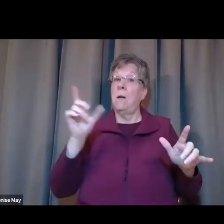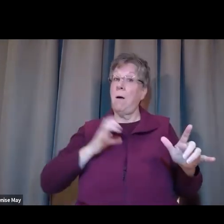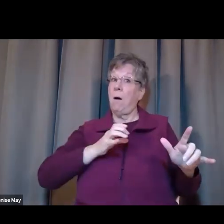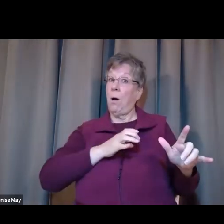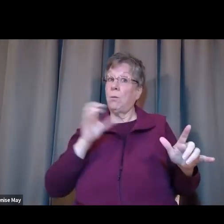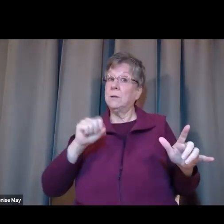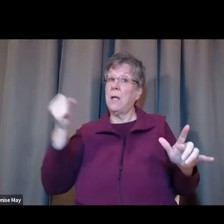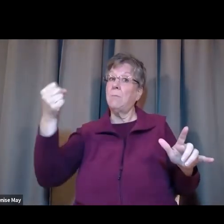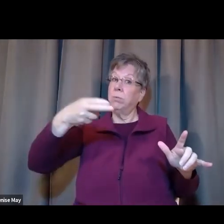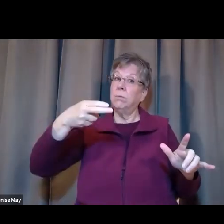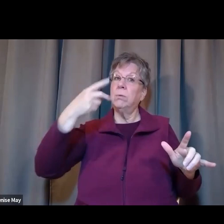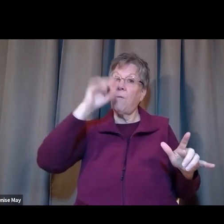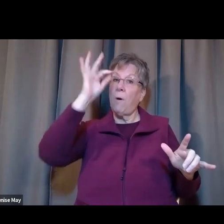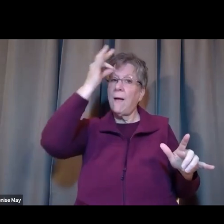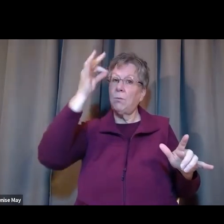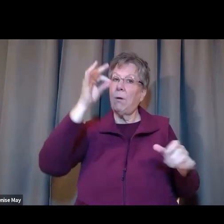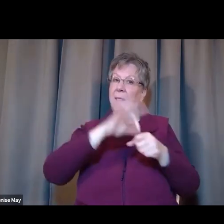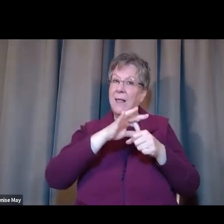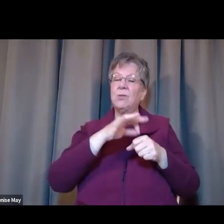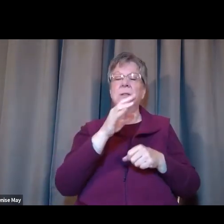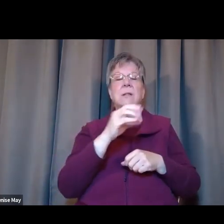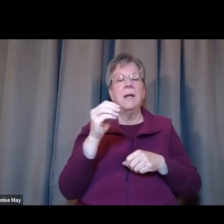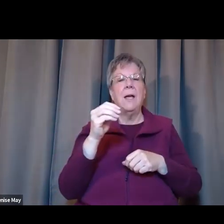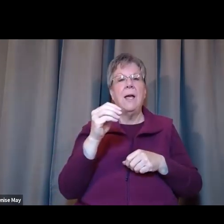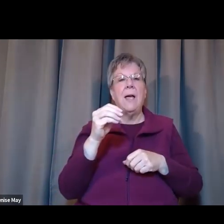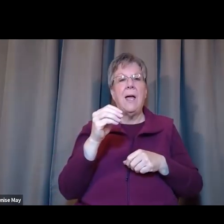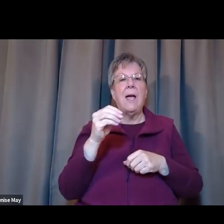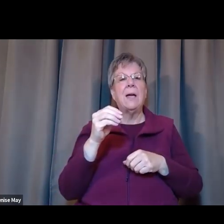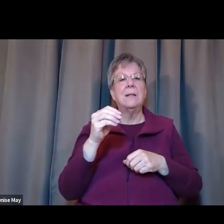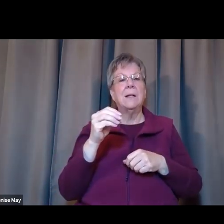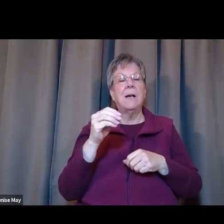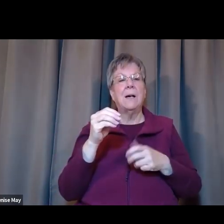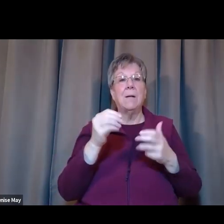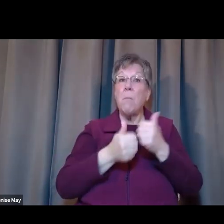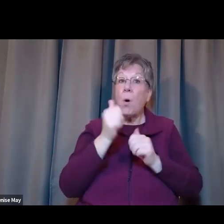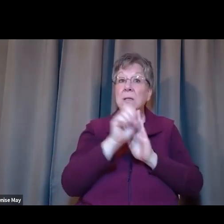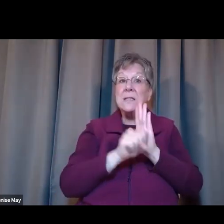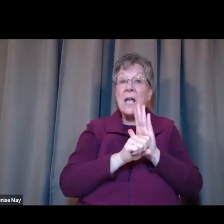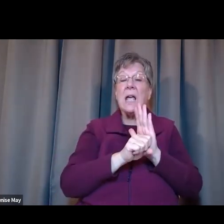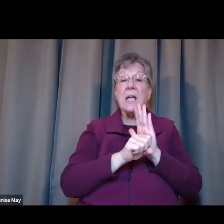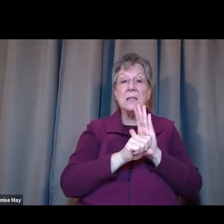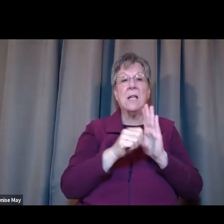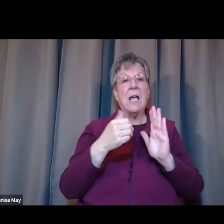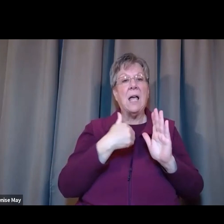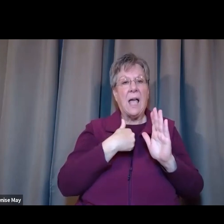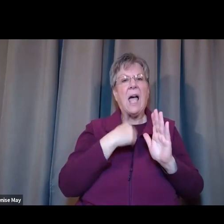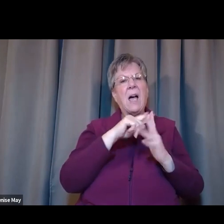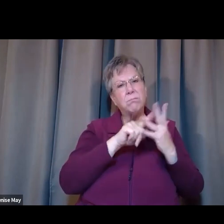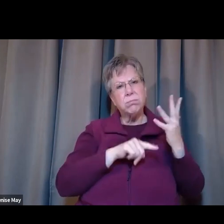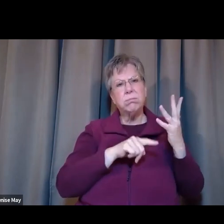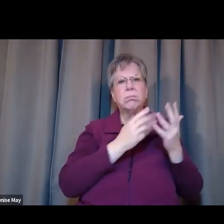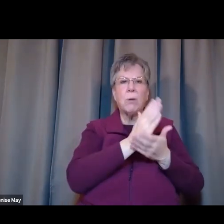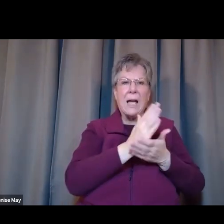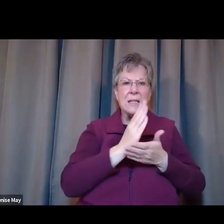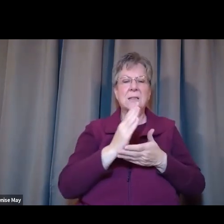federal elections only. And unlike most state constitutions, which contain positive grants of voting rights, the federal